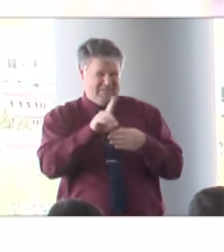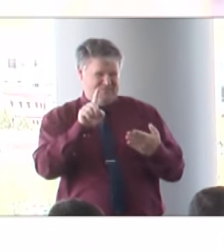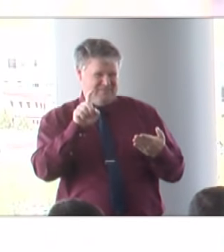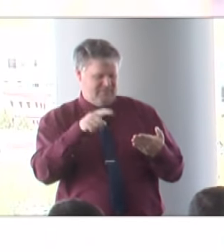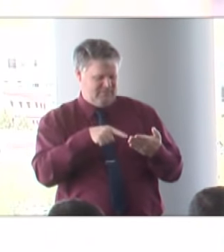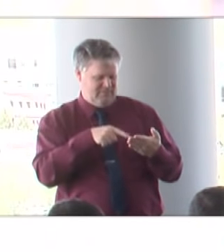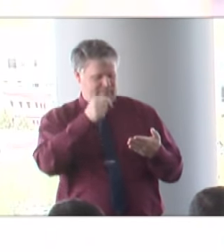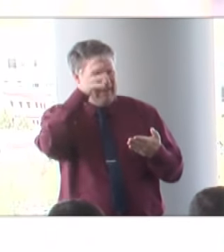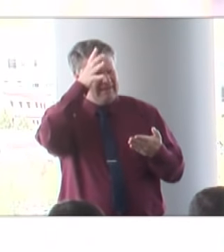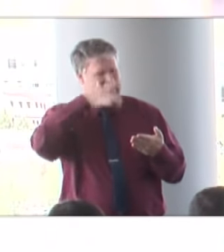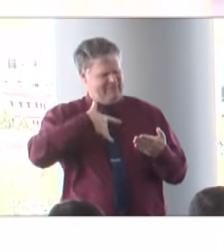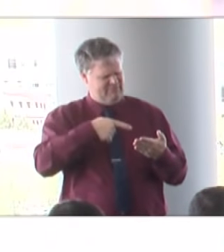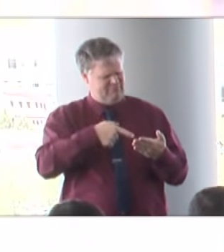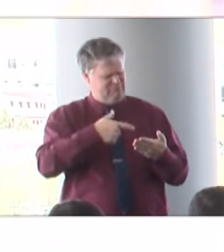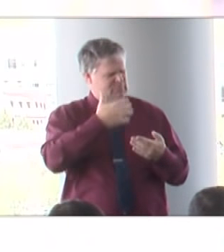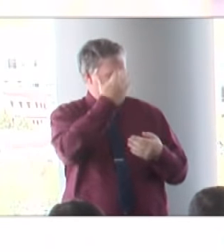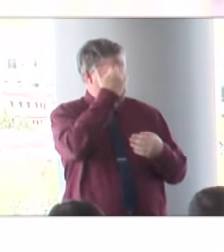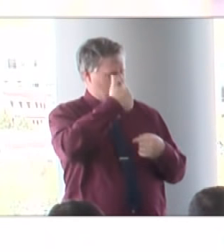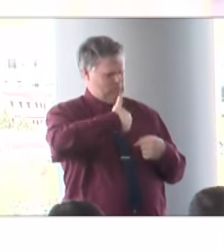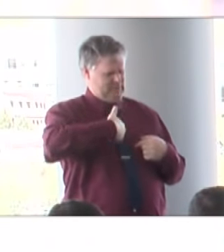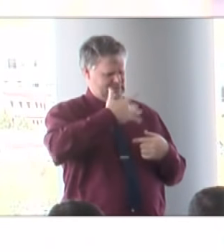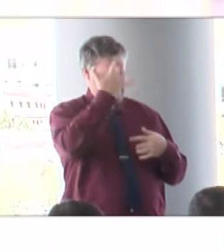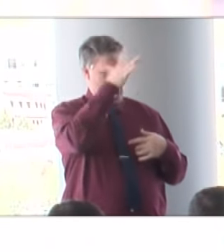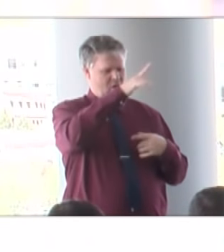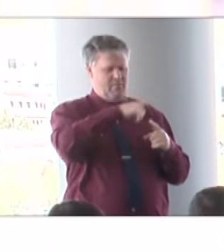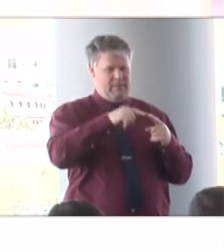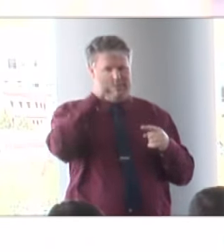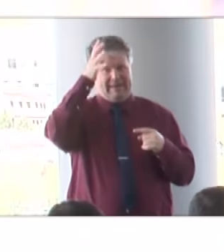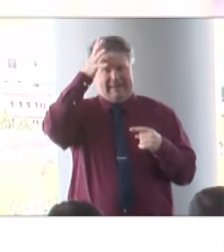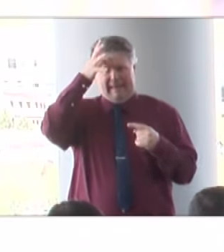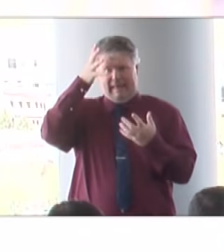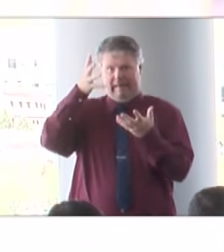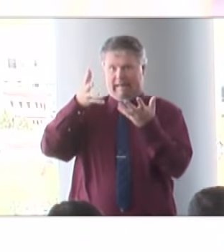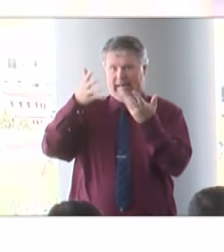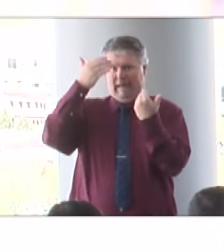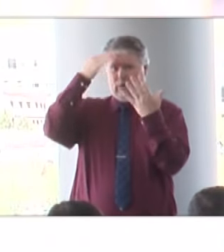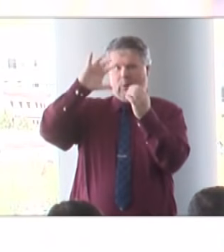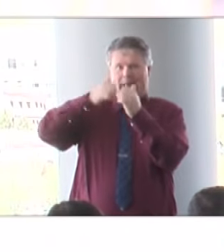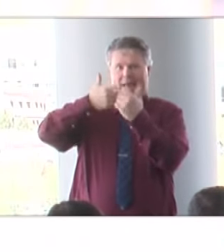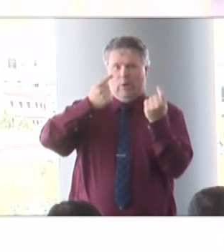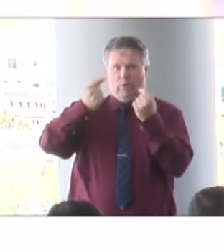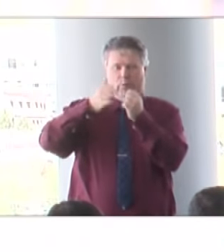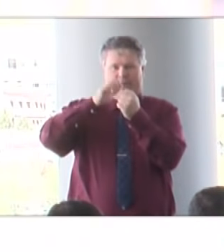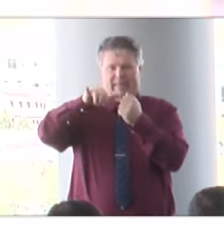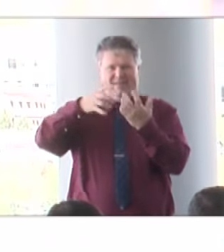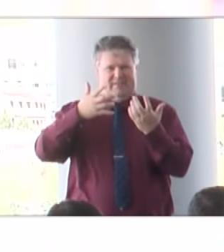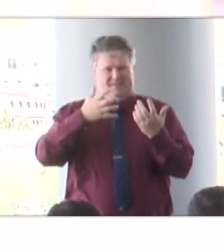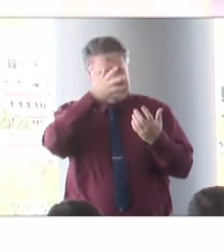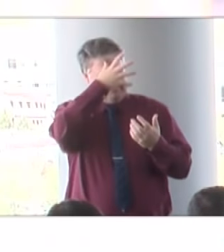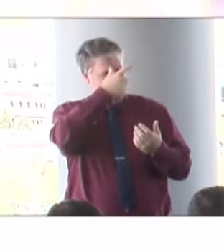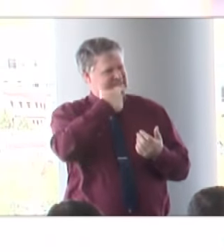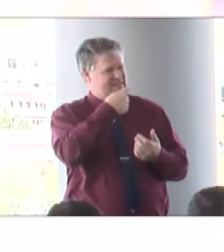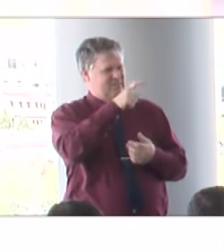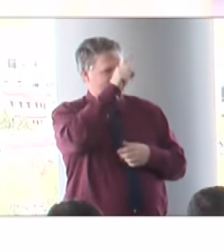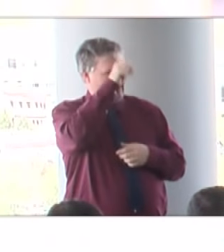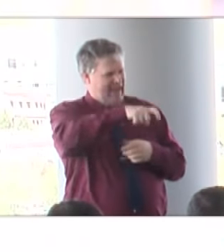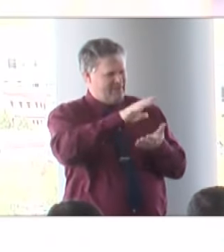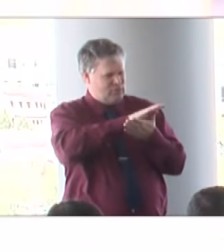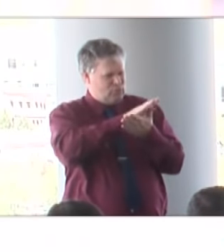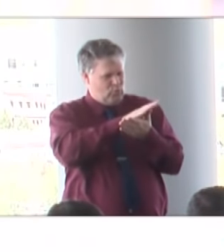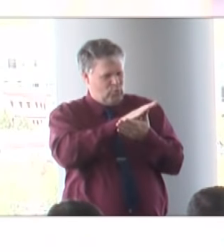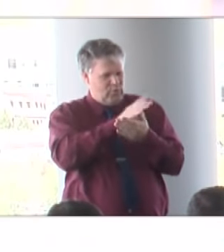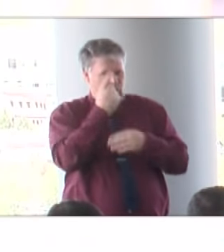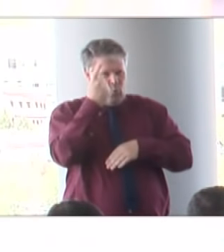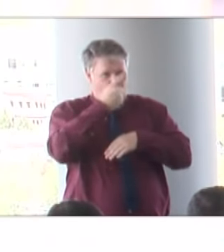to him, and he knew I was smart, but he just didn't know how to make this happen. So he said, You have to go to school someplace that's